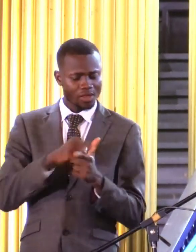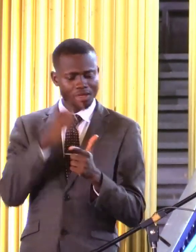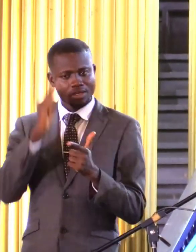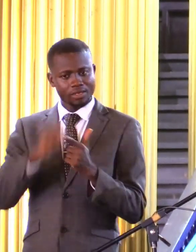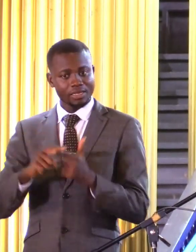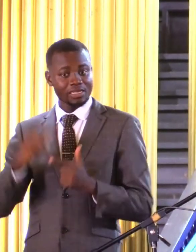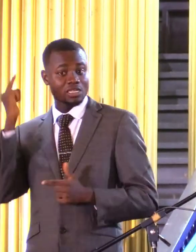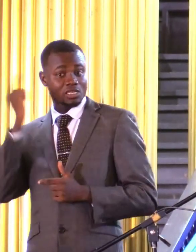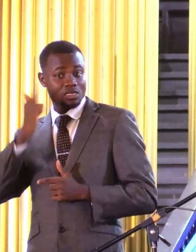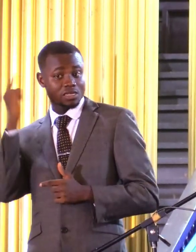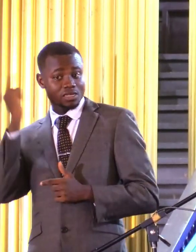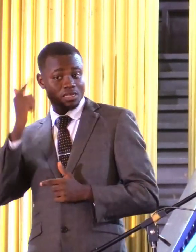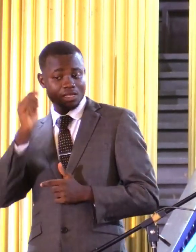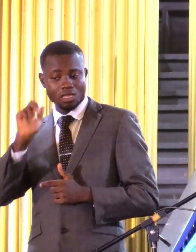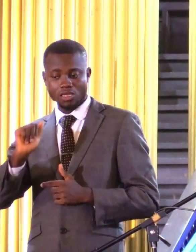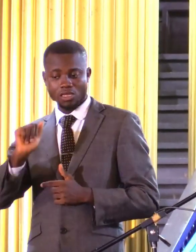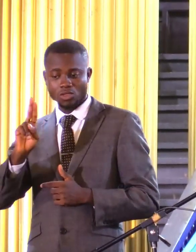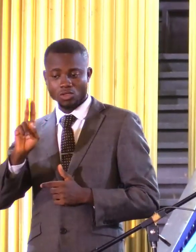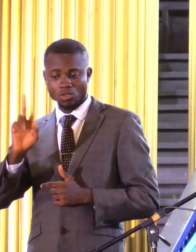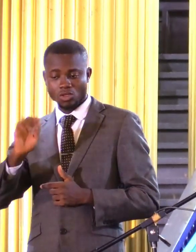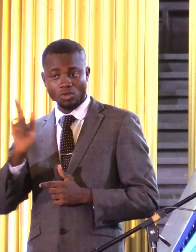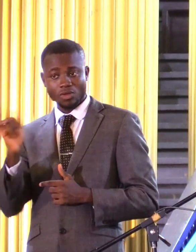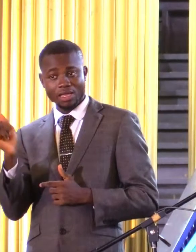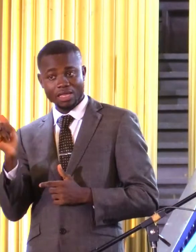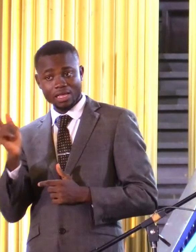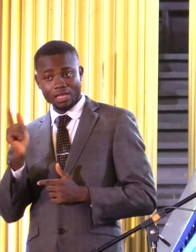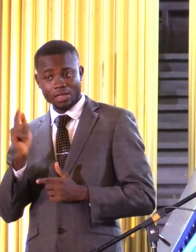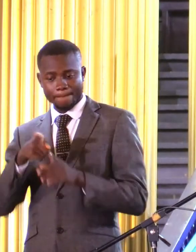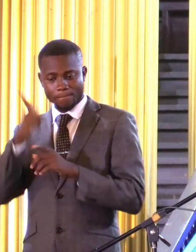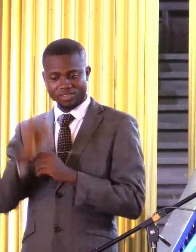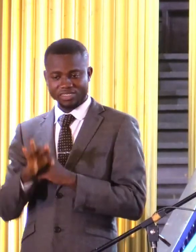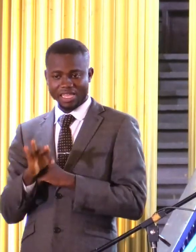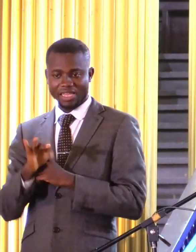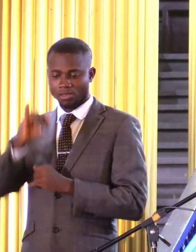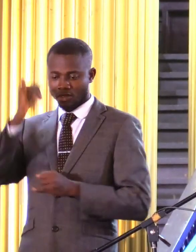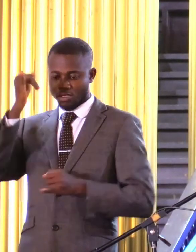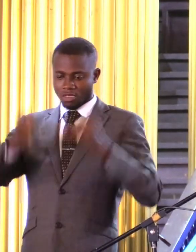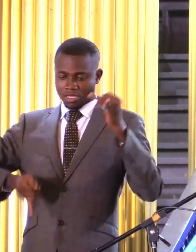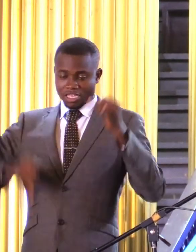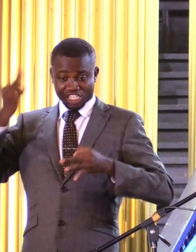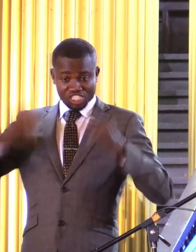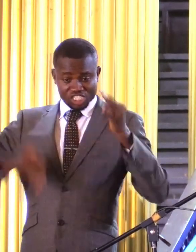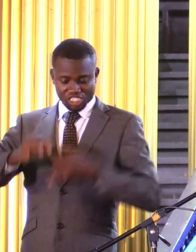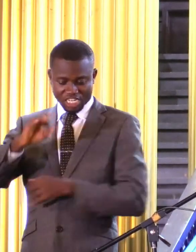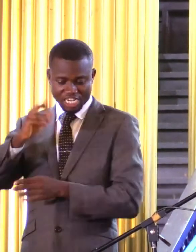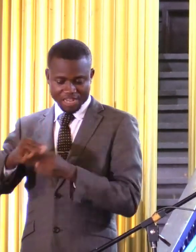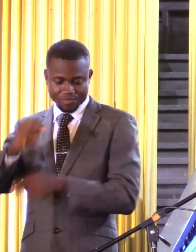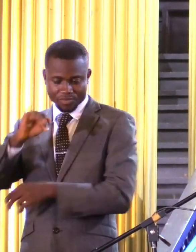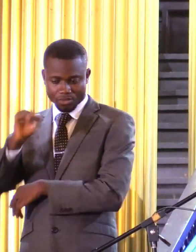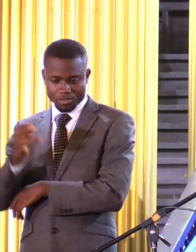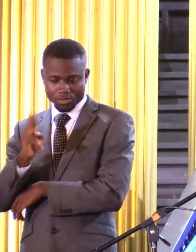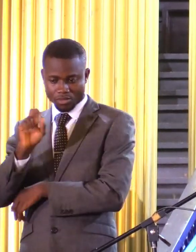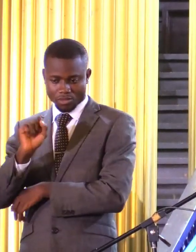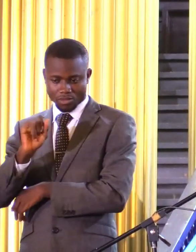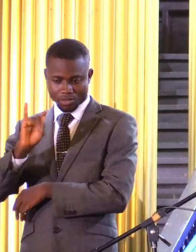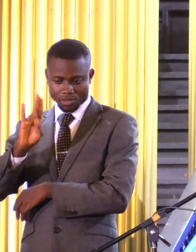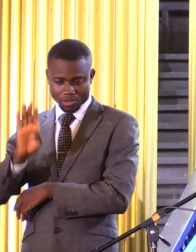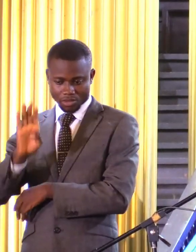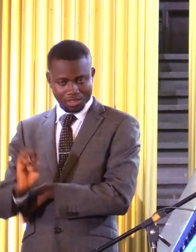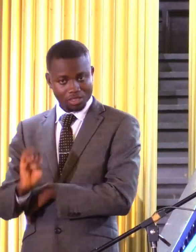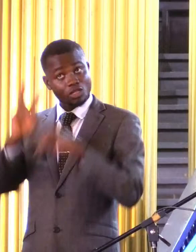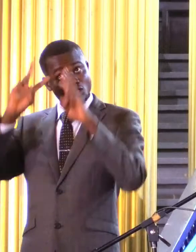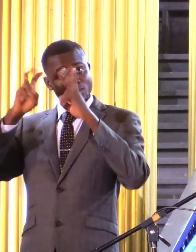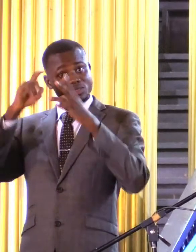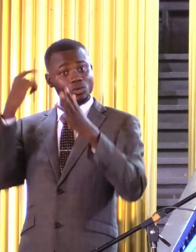be delivered by Professor Justice Bawele. He's the Dean of the University of Ghana Business School, and his topic